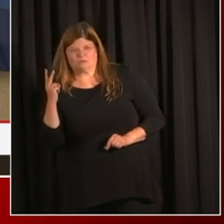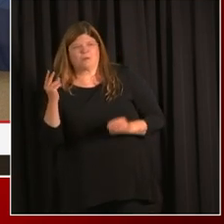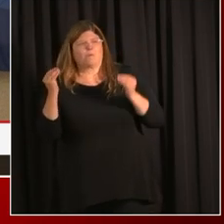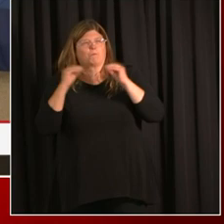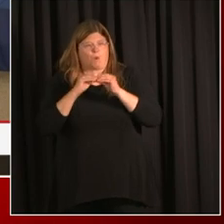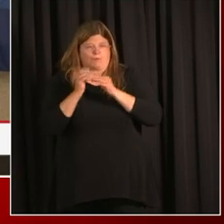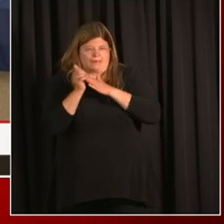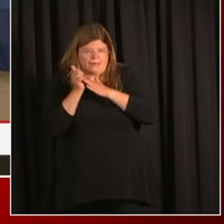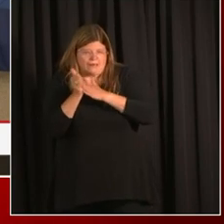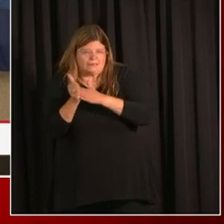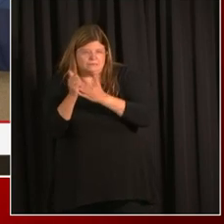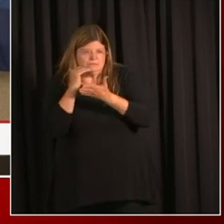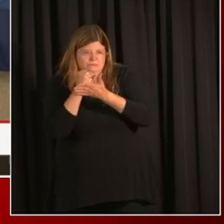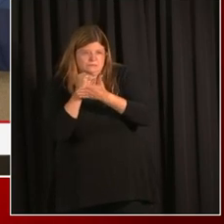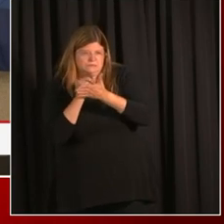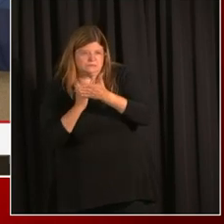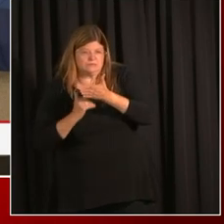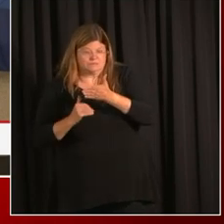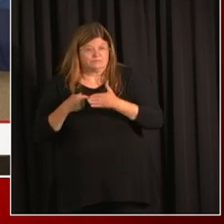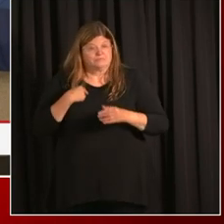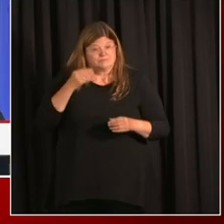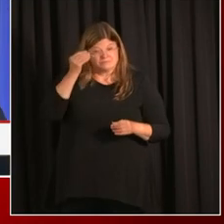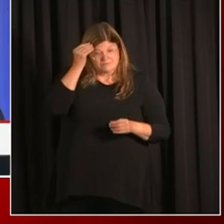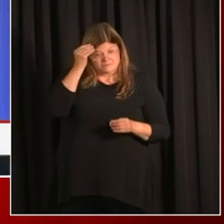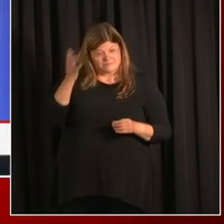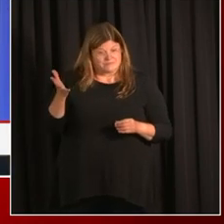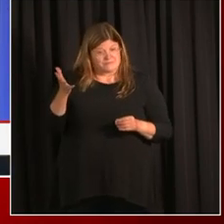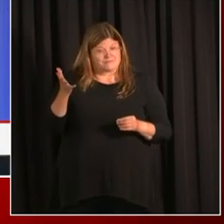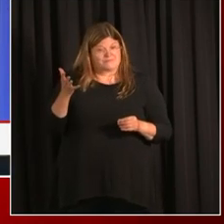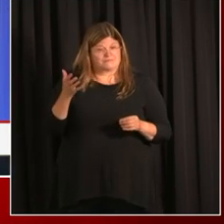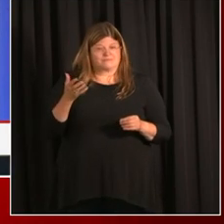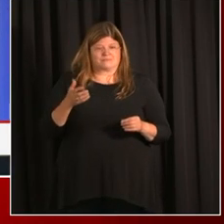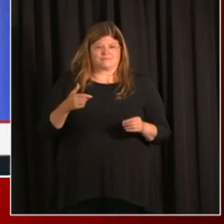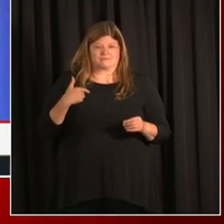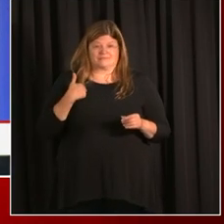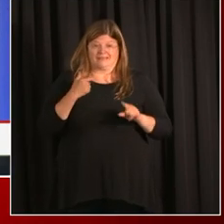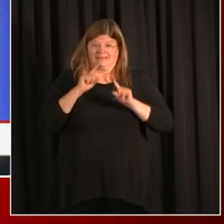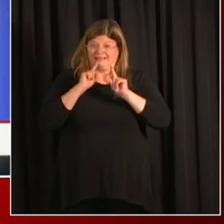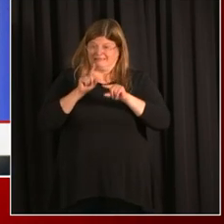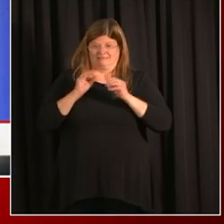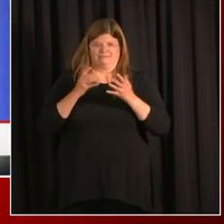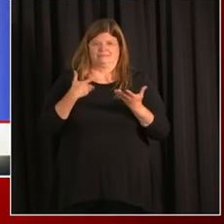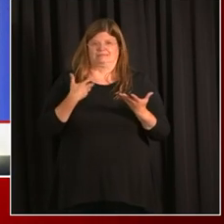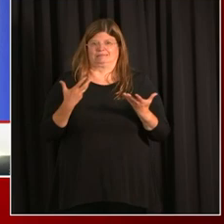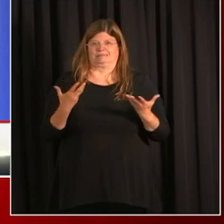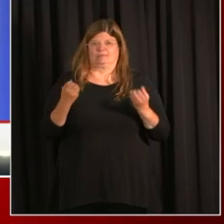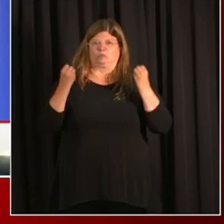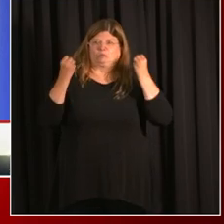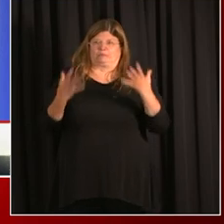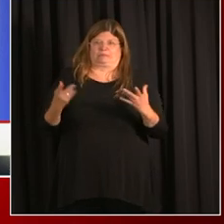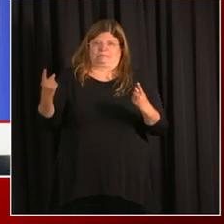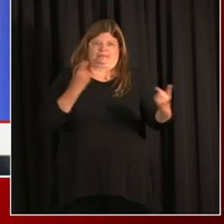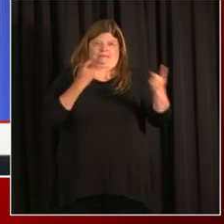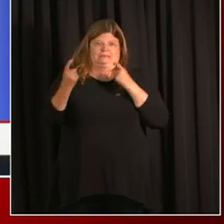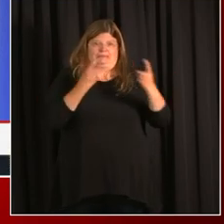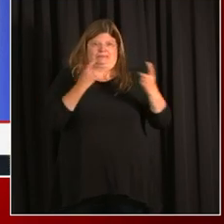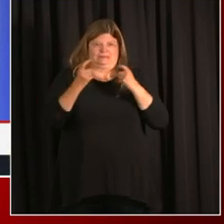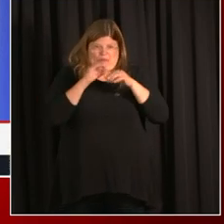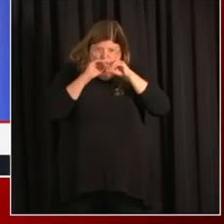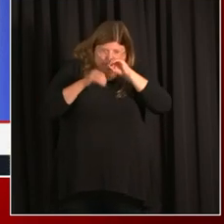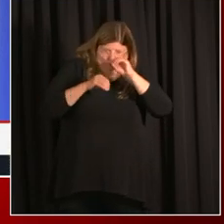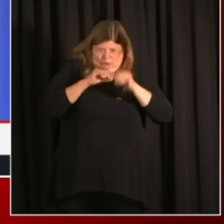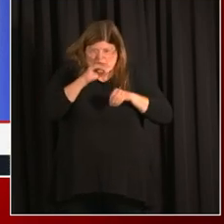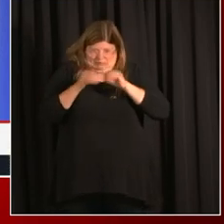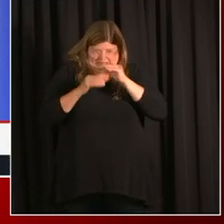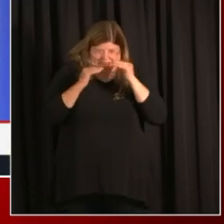say to you, and the reason why I didn't want to speak to a specific, we had lots of discussions on percentages,